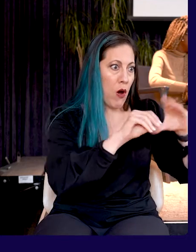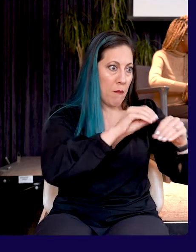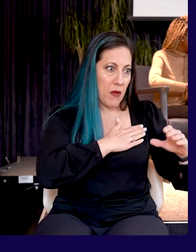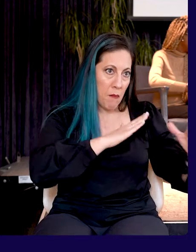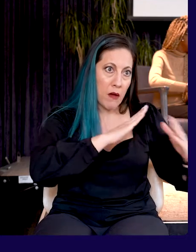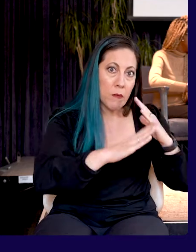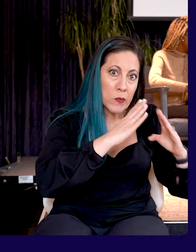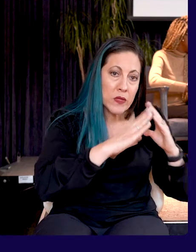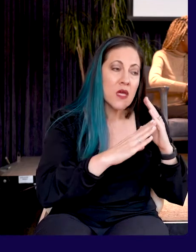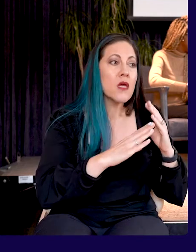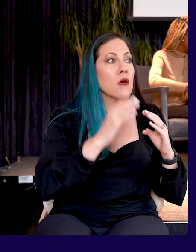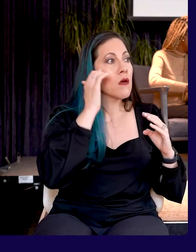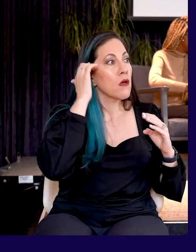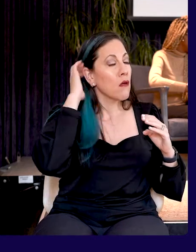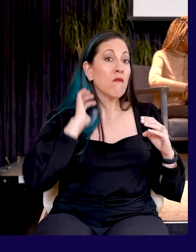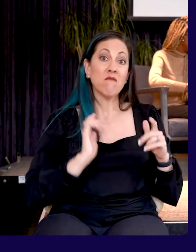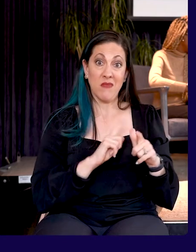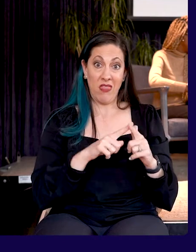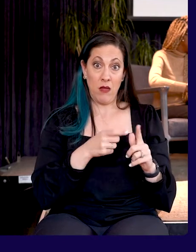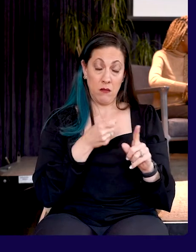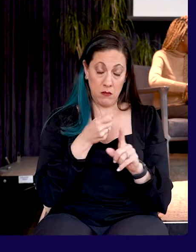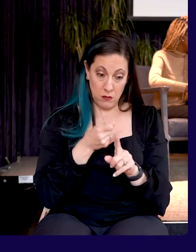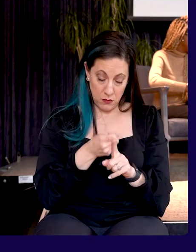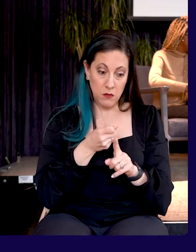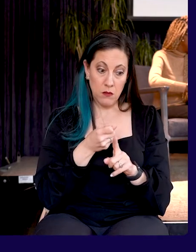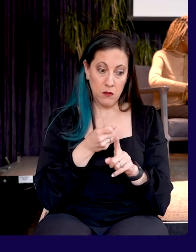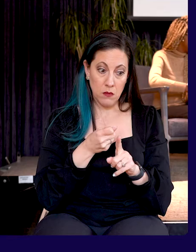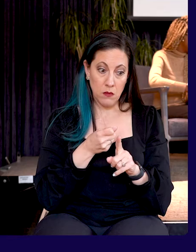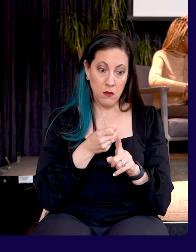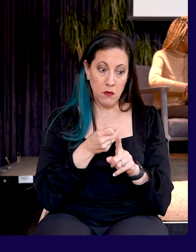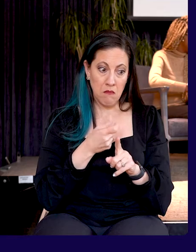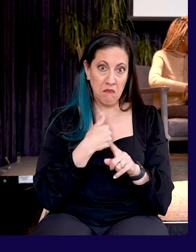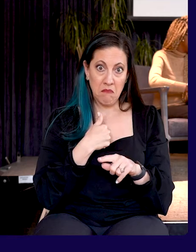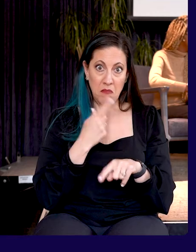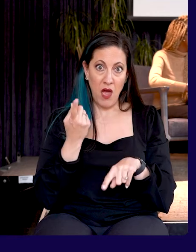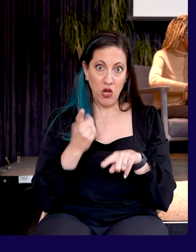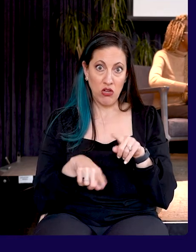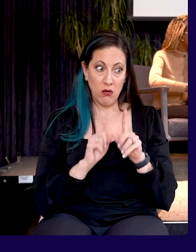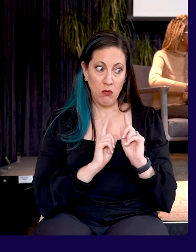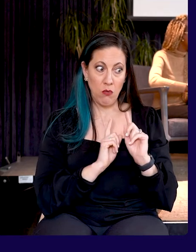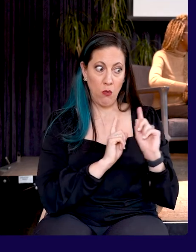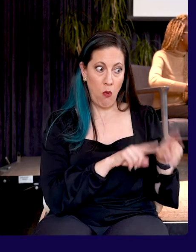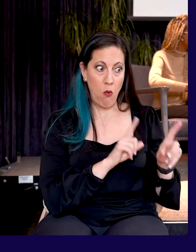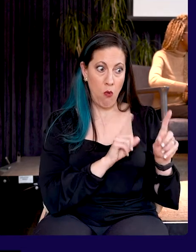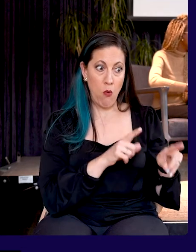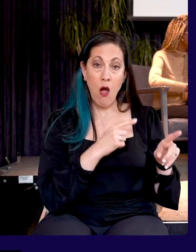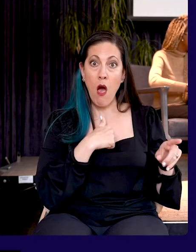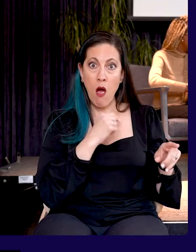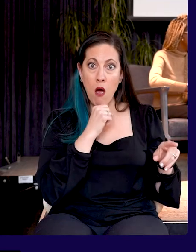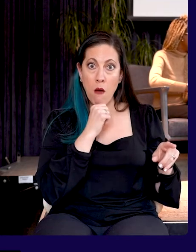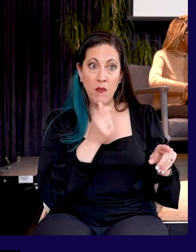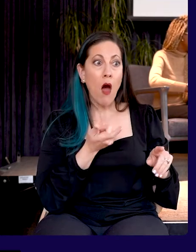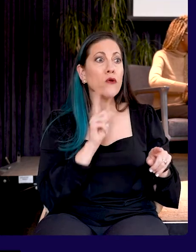being present. And all of a sudden, I found myself when I wasn't attending all of those events, when I wasn't commuting to just meet